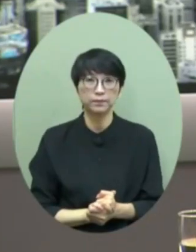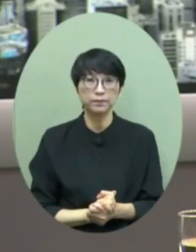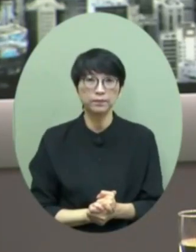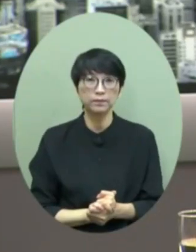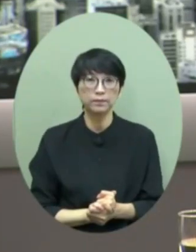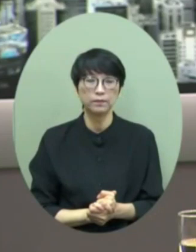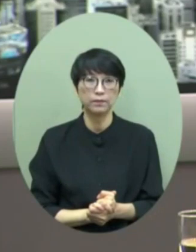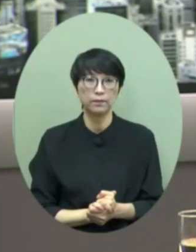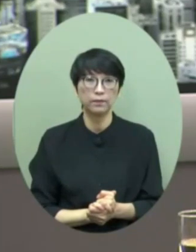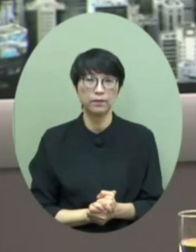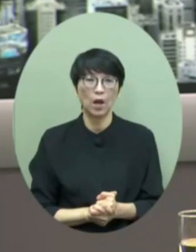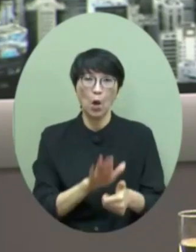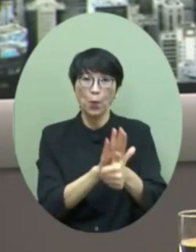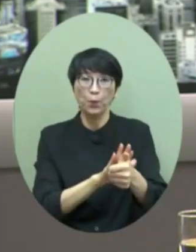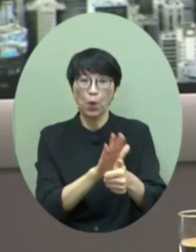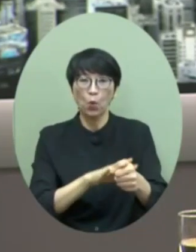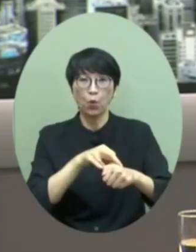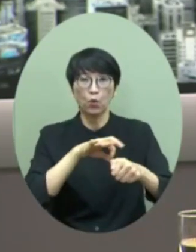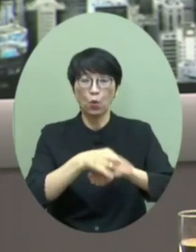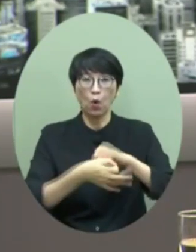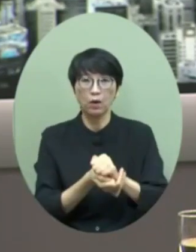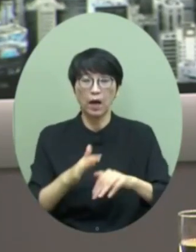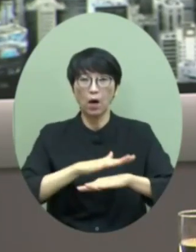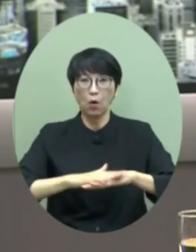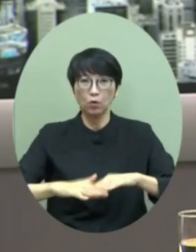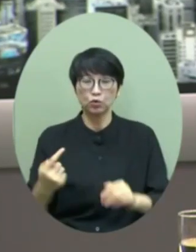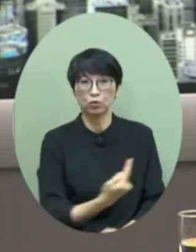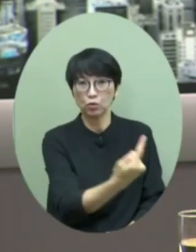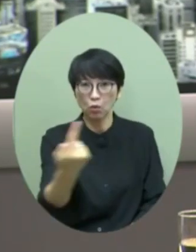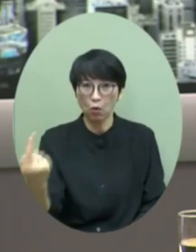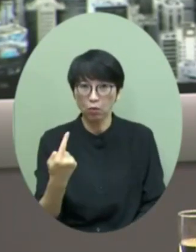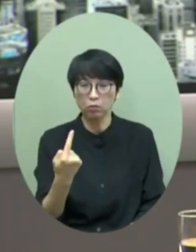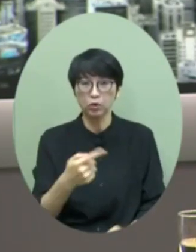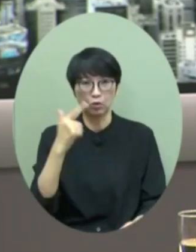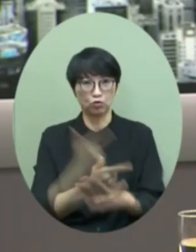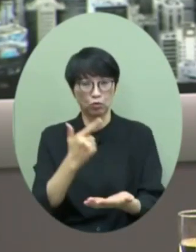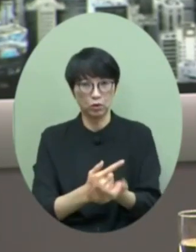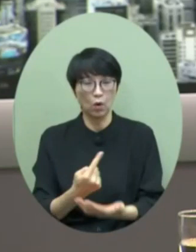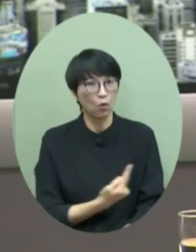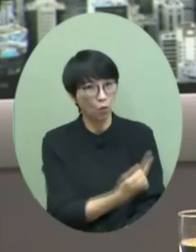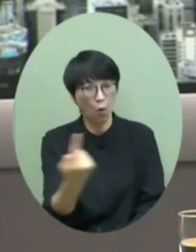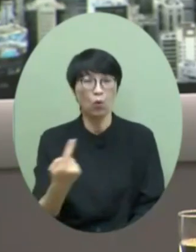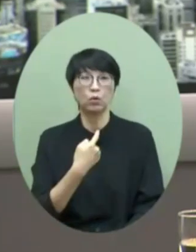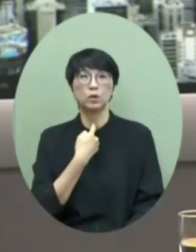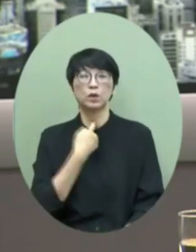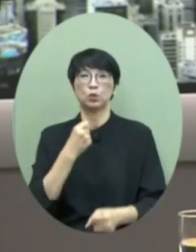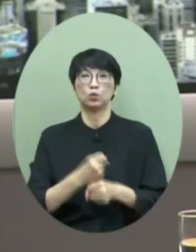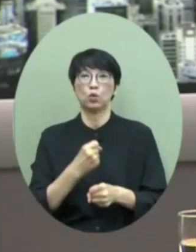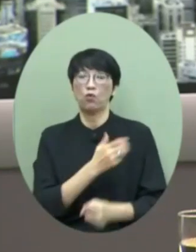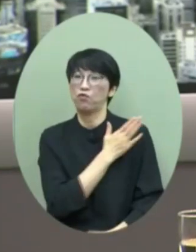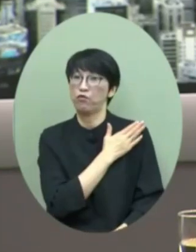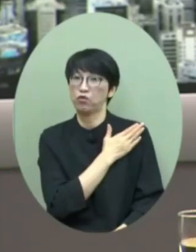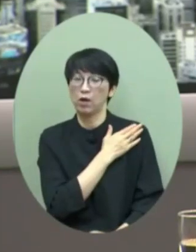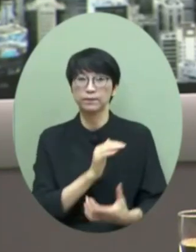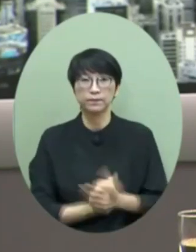for us all to do so that the number will be the smallest. And eventually, we hope that we